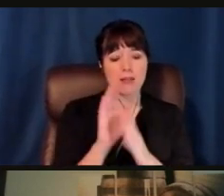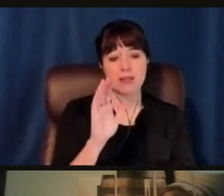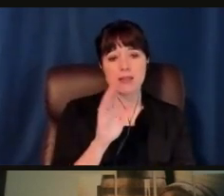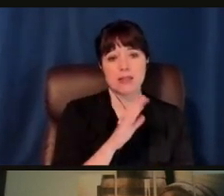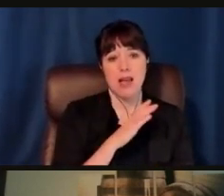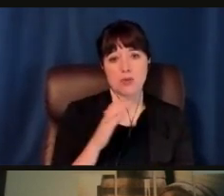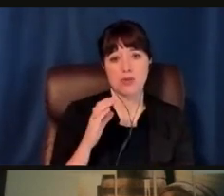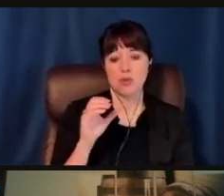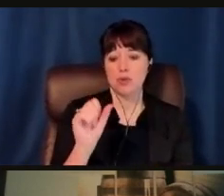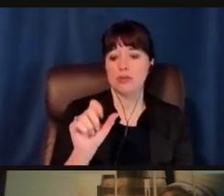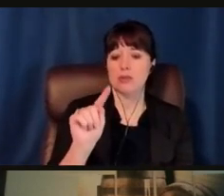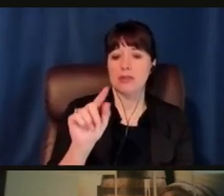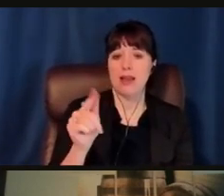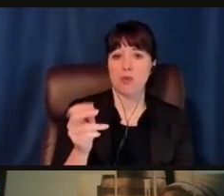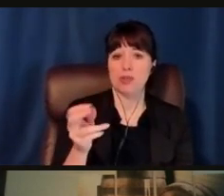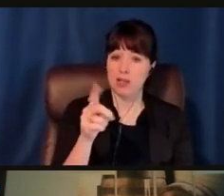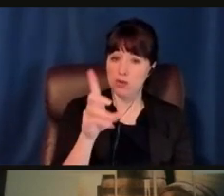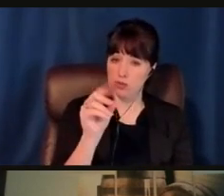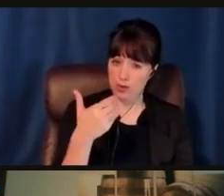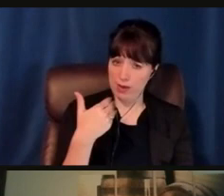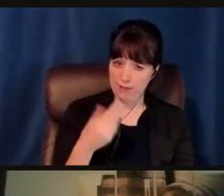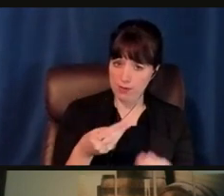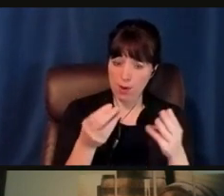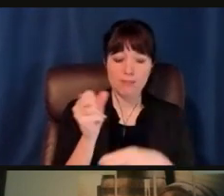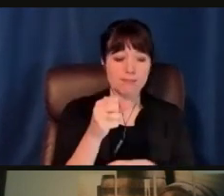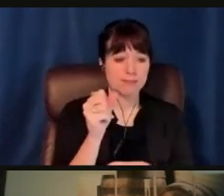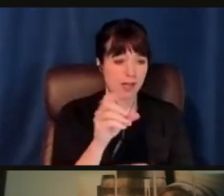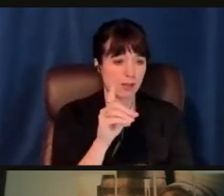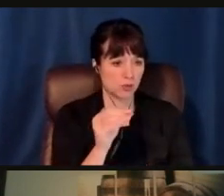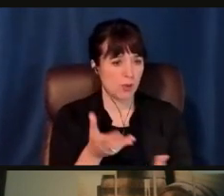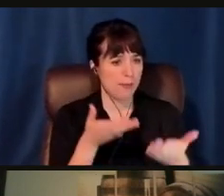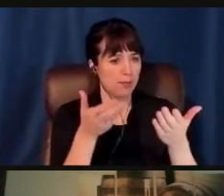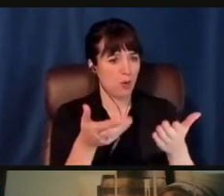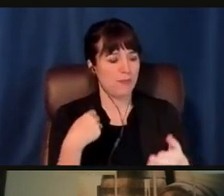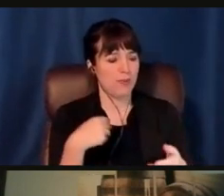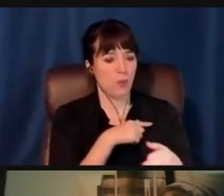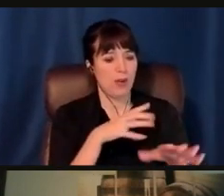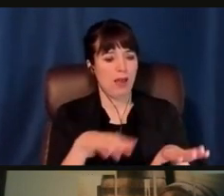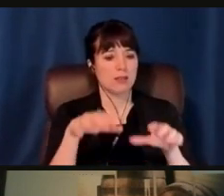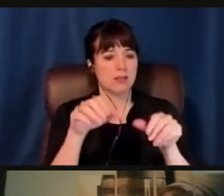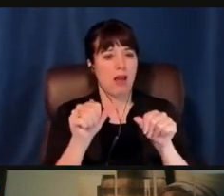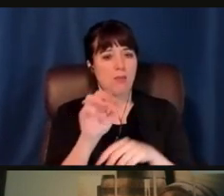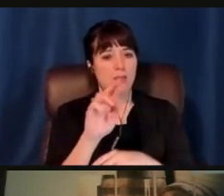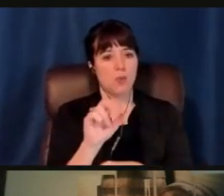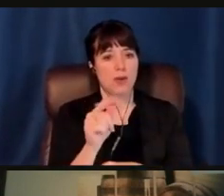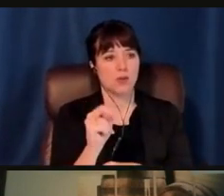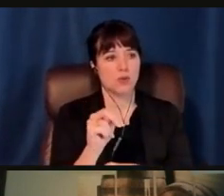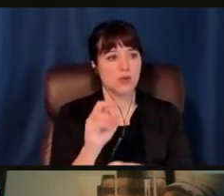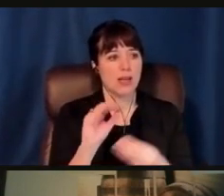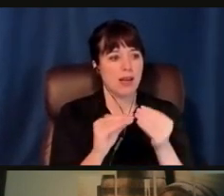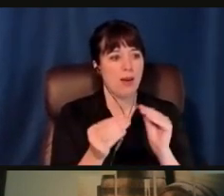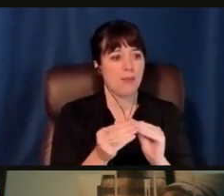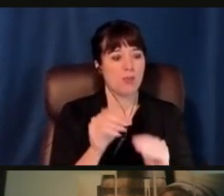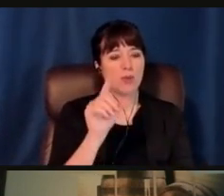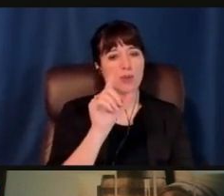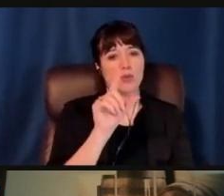has a motion. I do. Thank you so much. I move we adopt resolution number